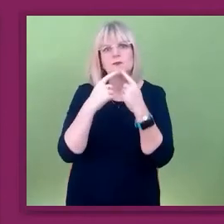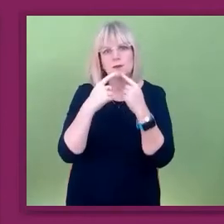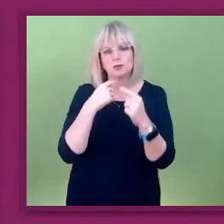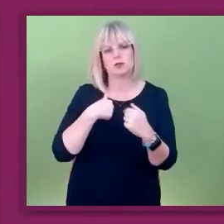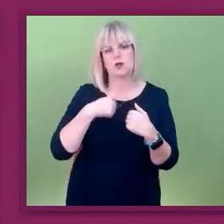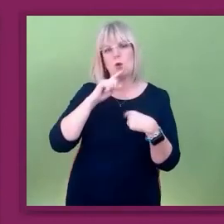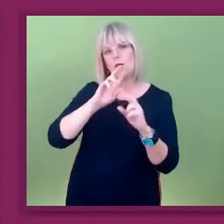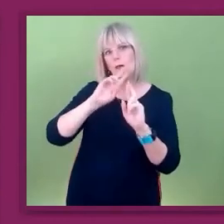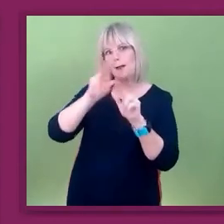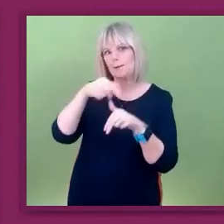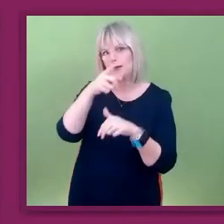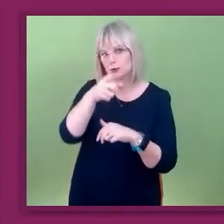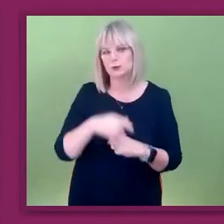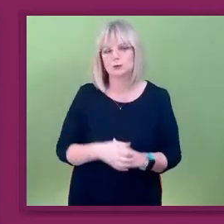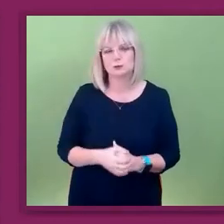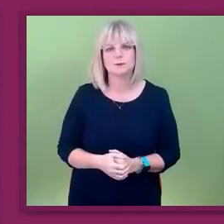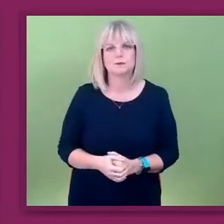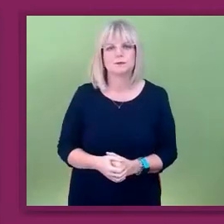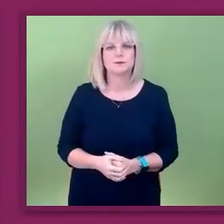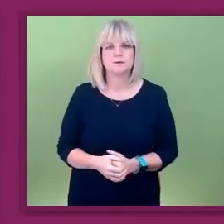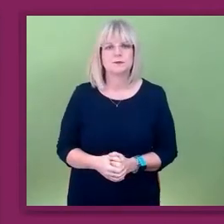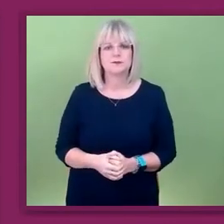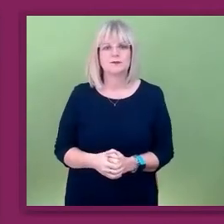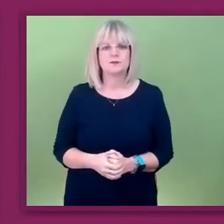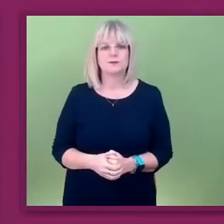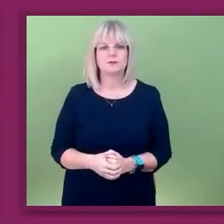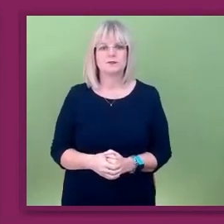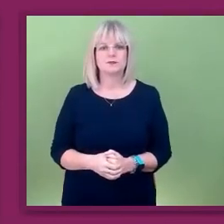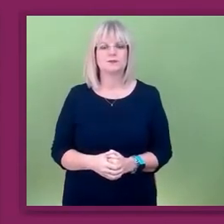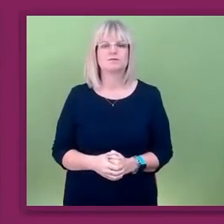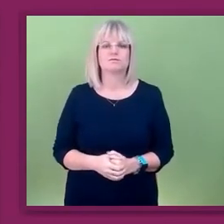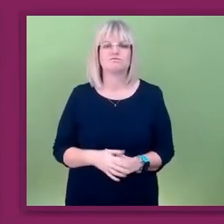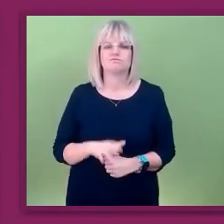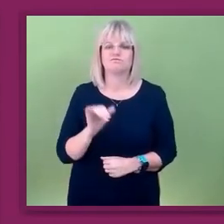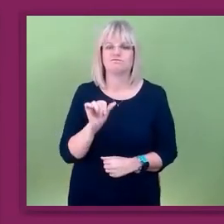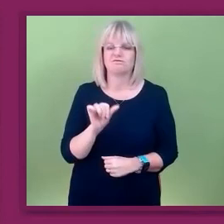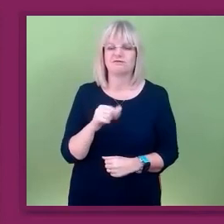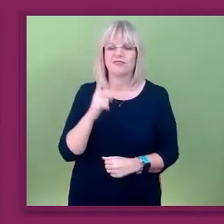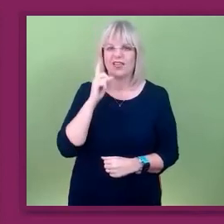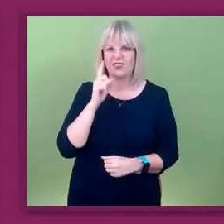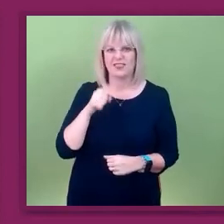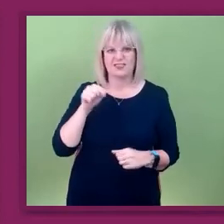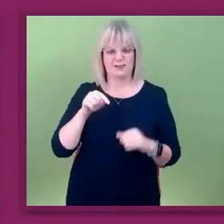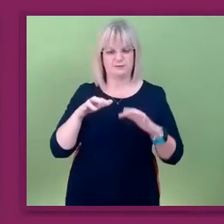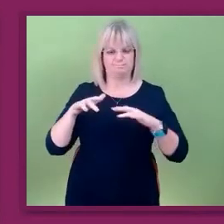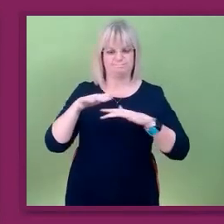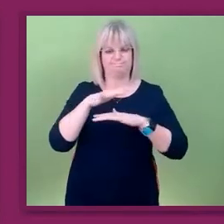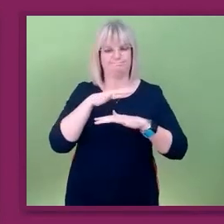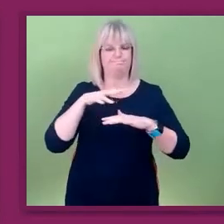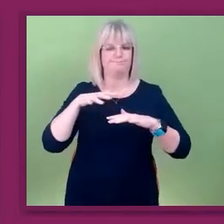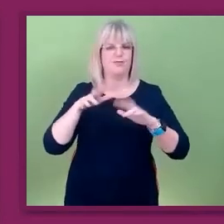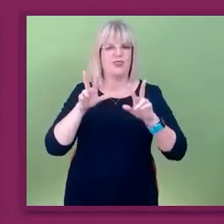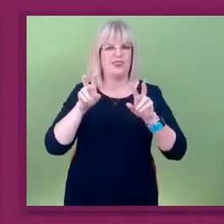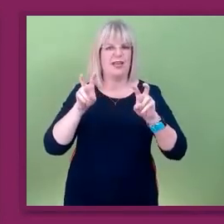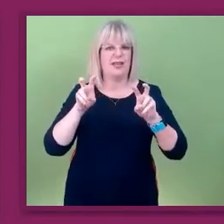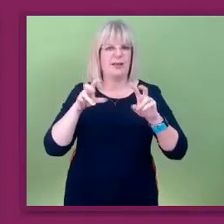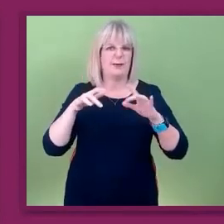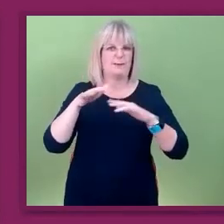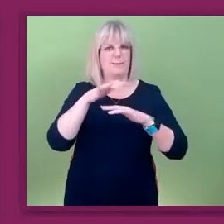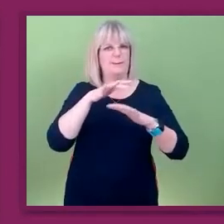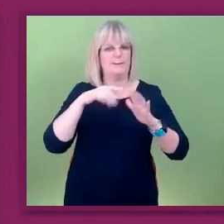Thank you, Xena. And I think you all picked up that generally, I think this is reflecting that theme, which is around the lack